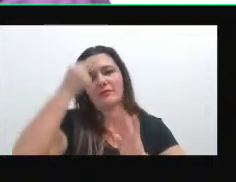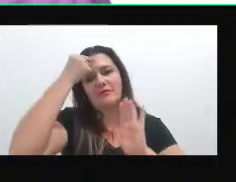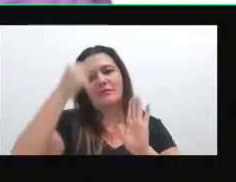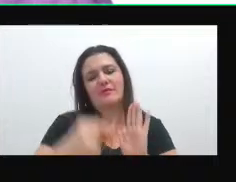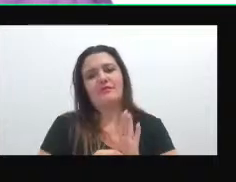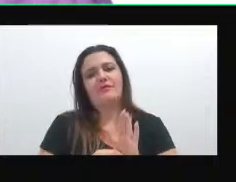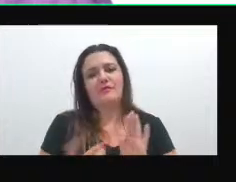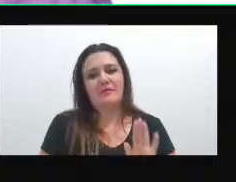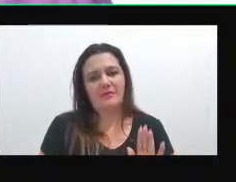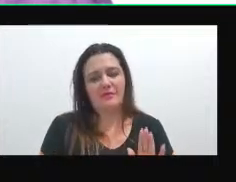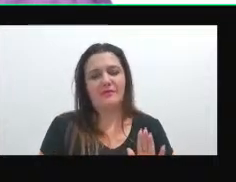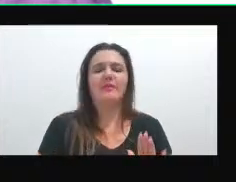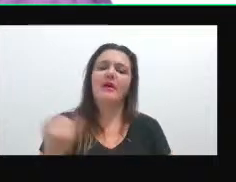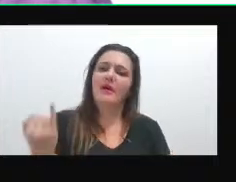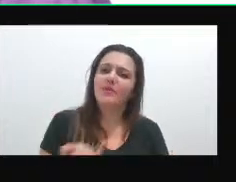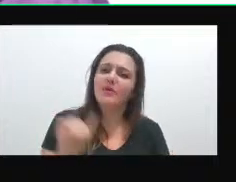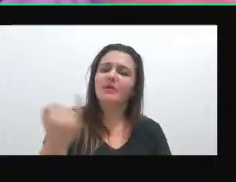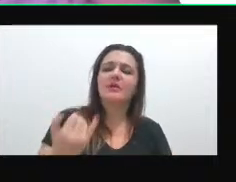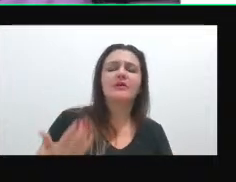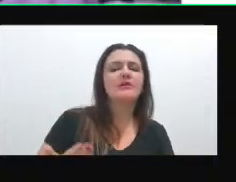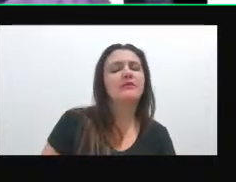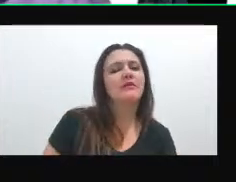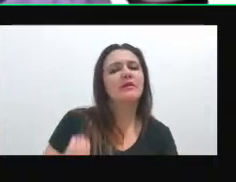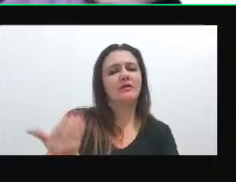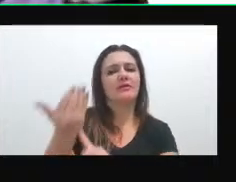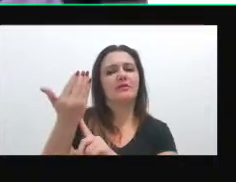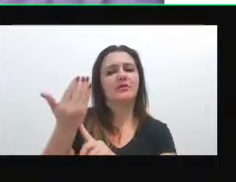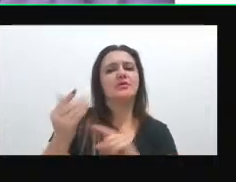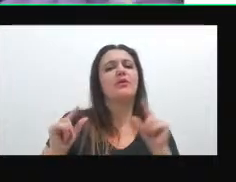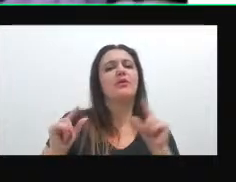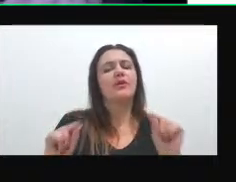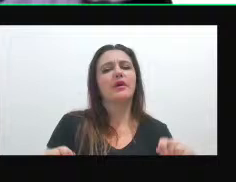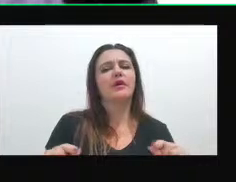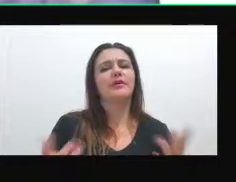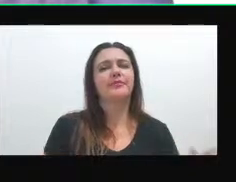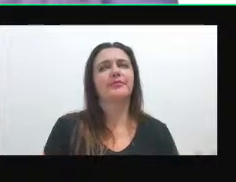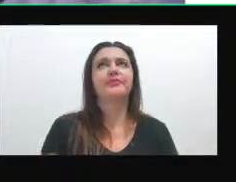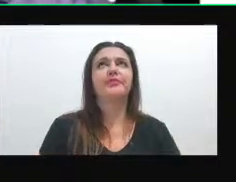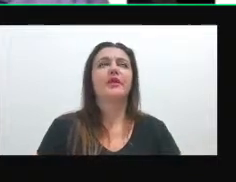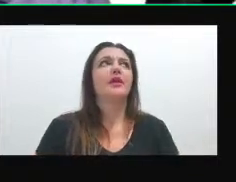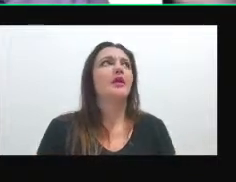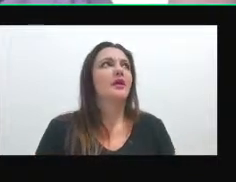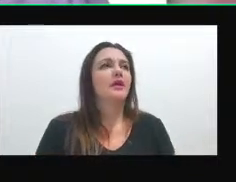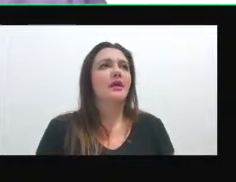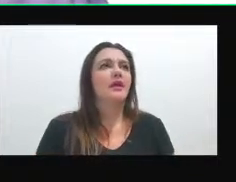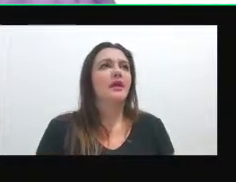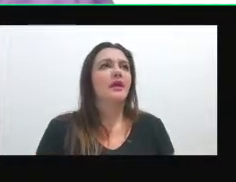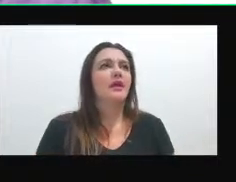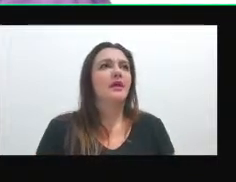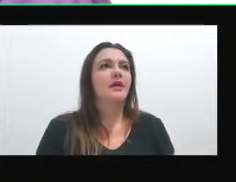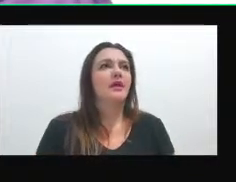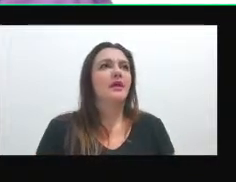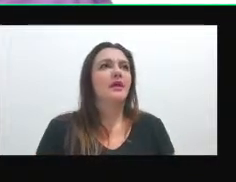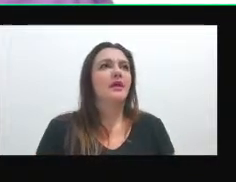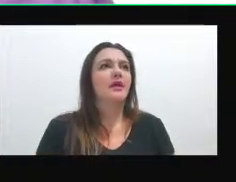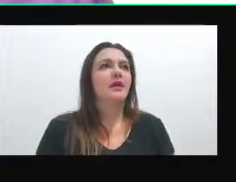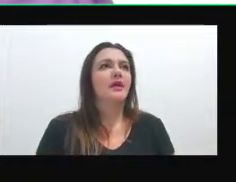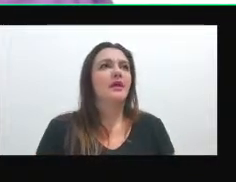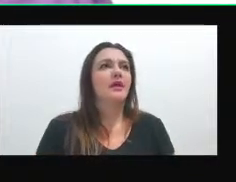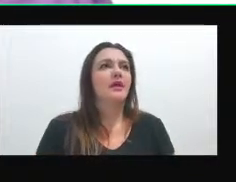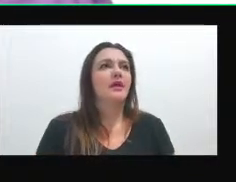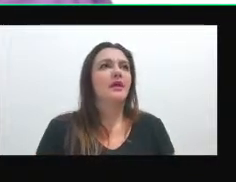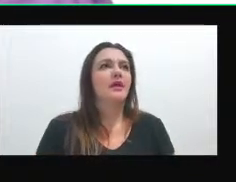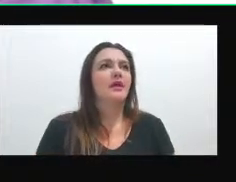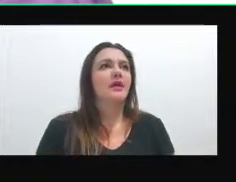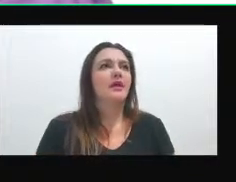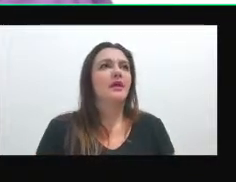technology to become overwhelmed with it and think, I'm never going to know anything about this. The